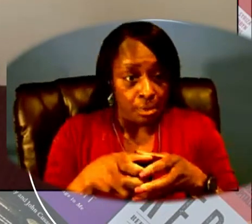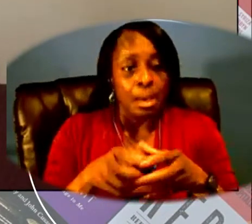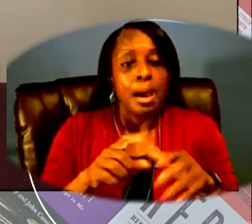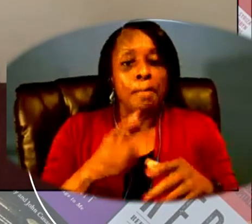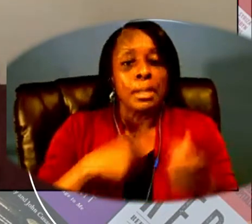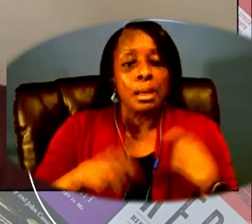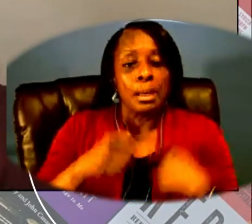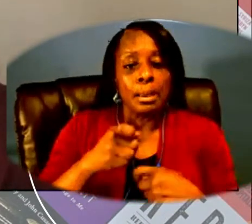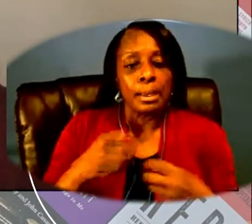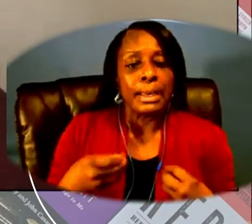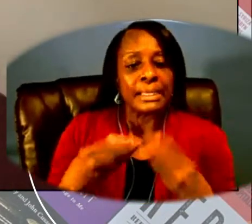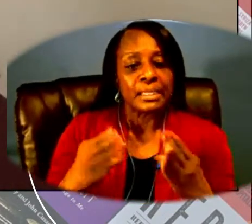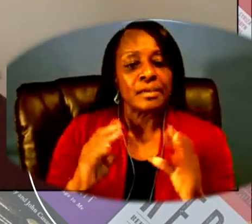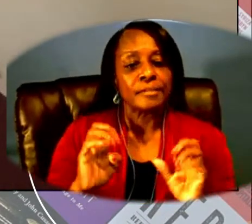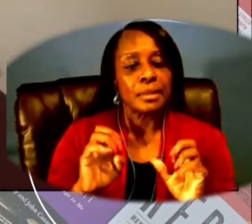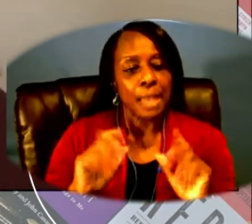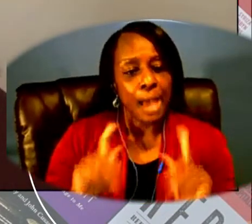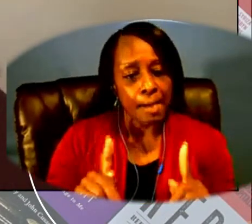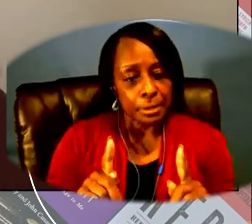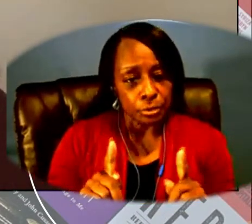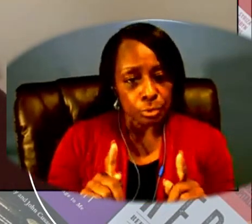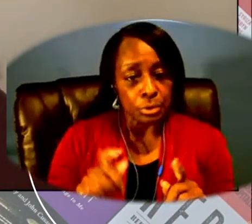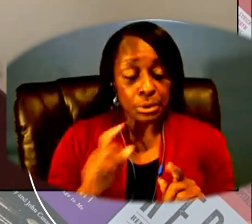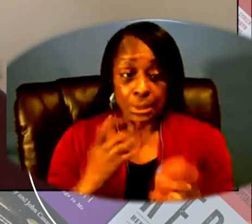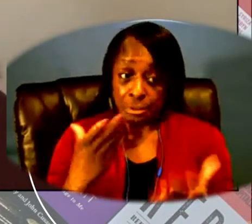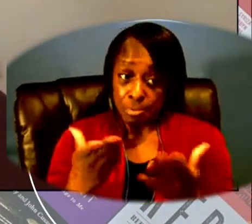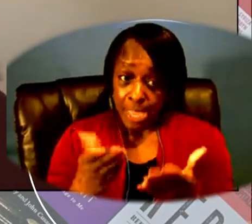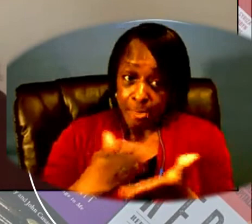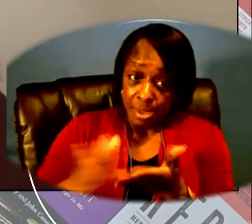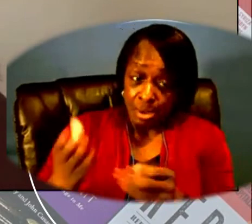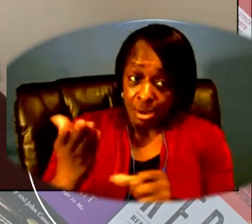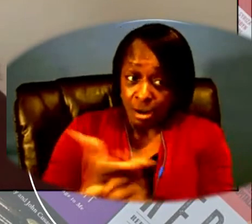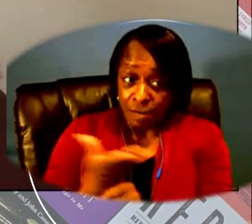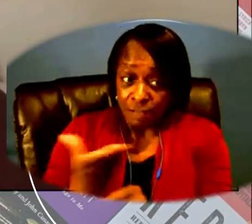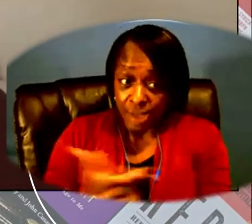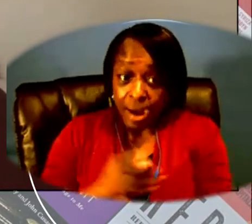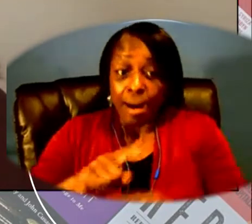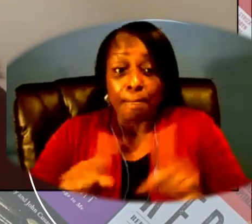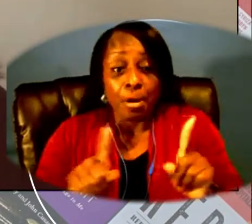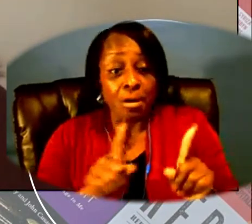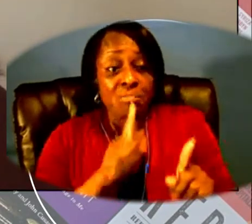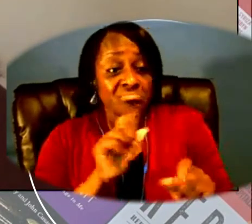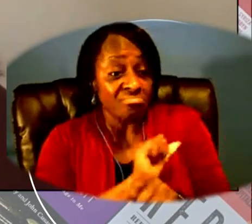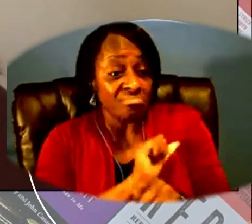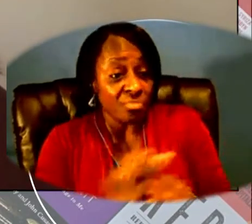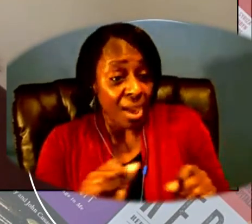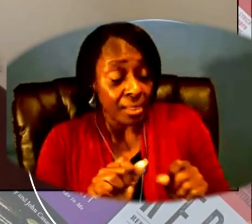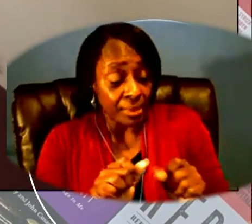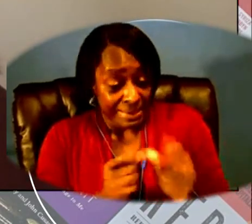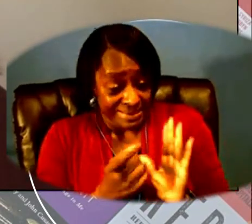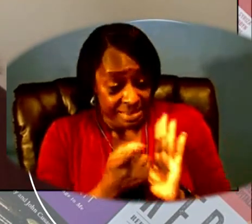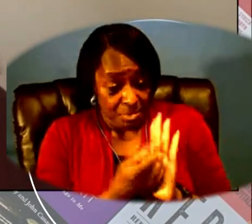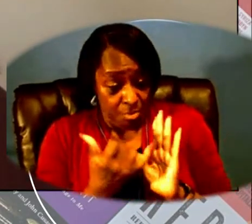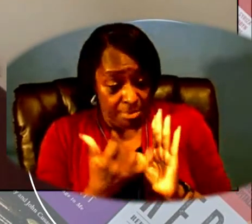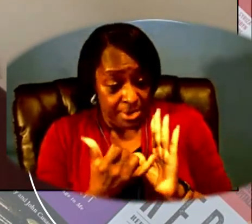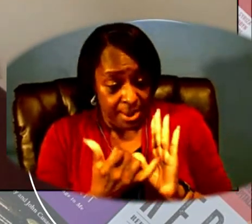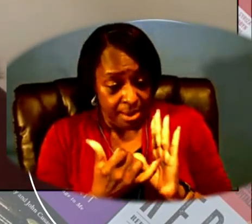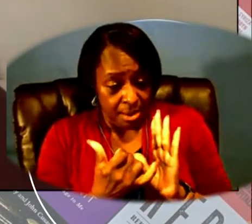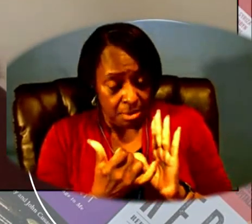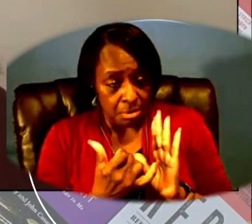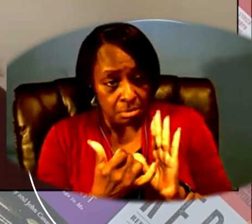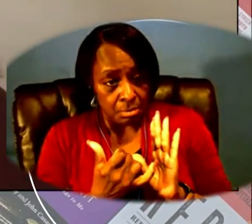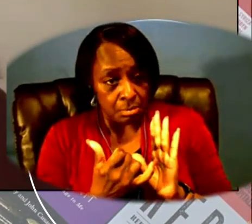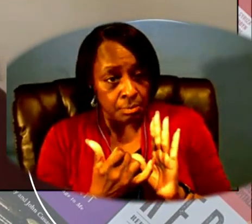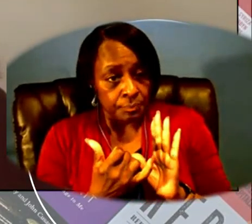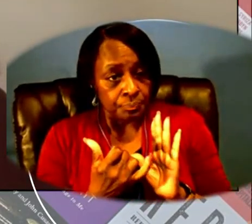opportunities to lose positions. But the reality is, at this moment, I think if we don't